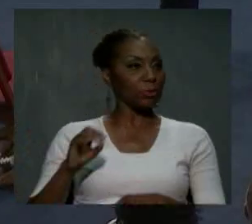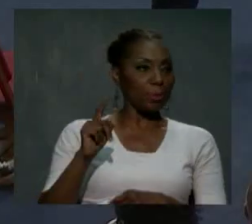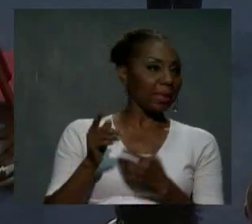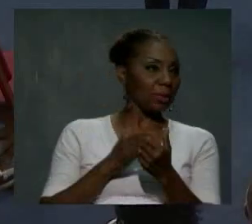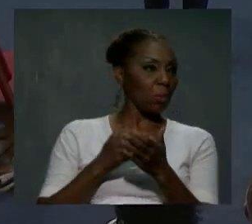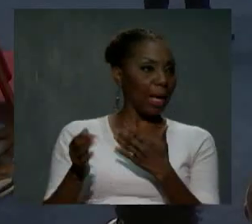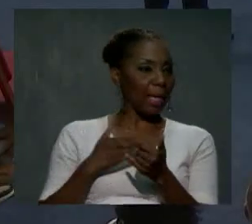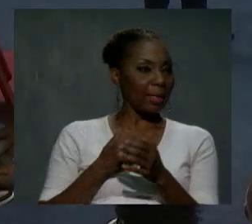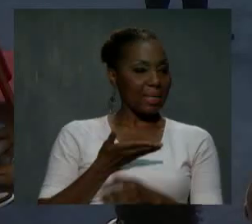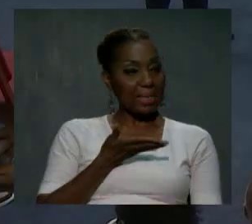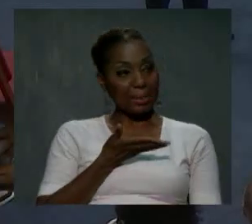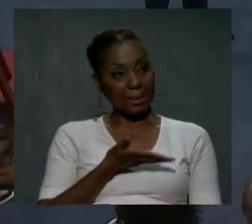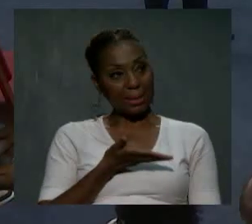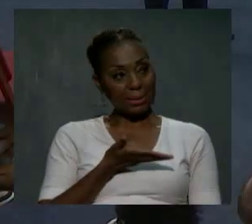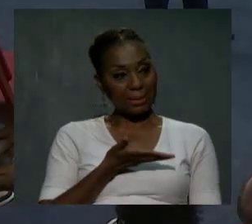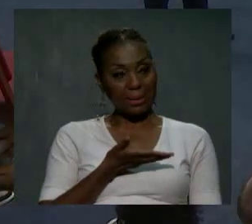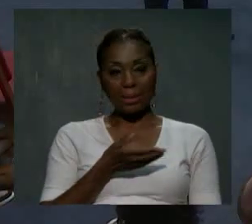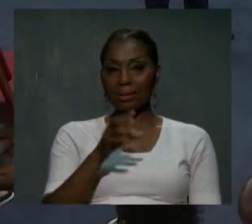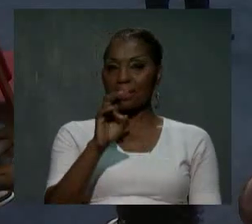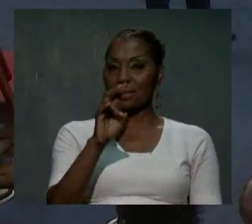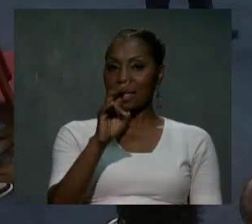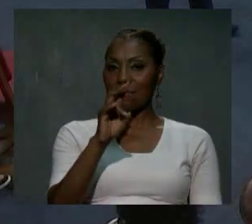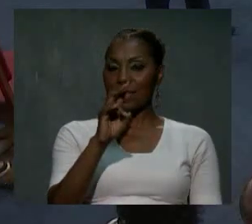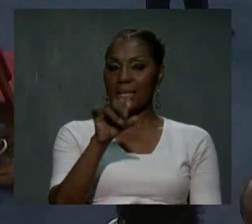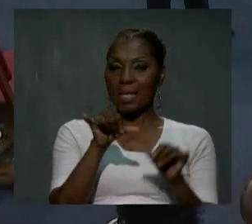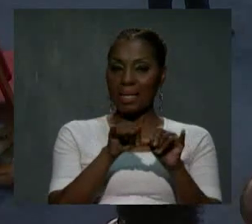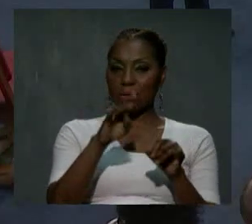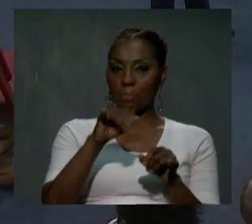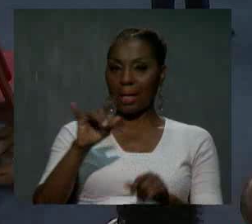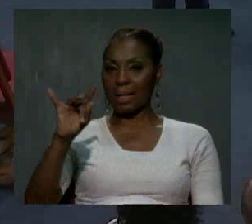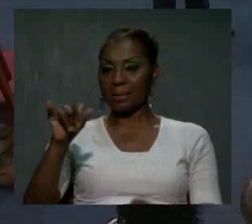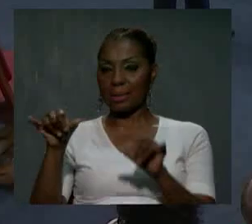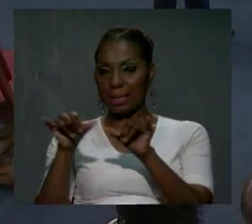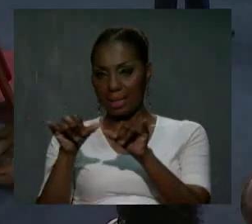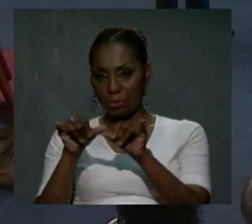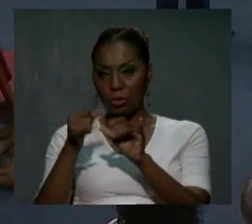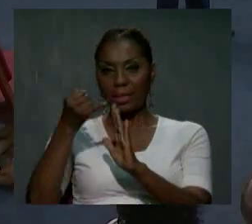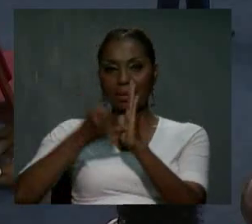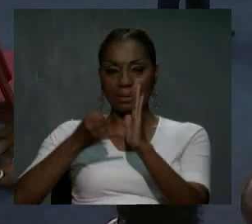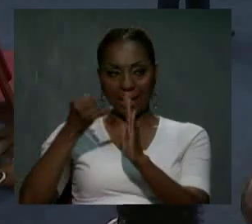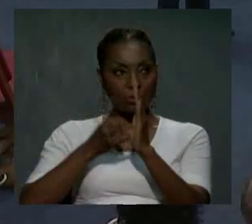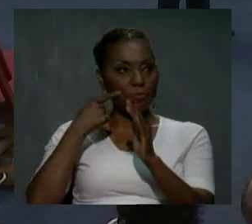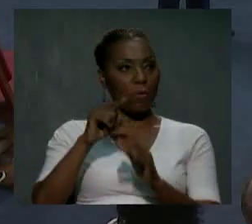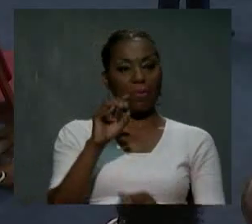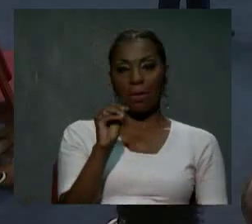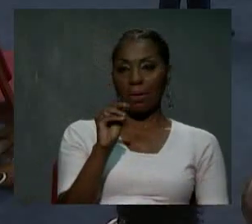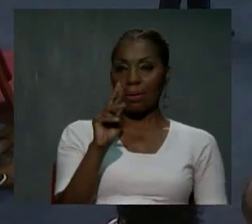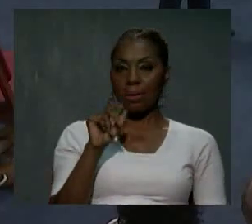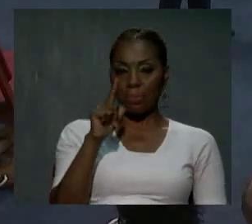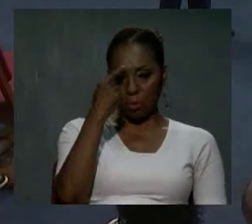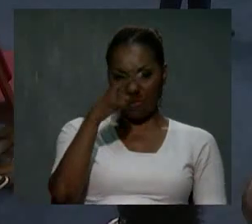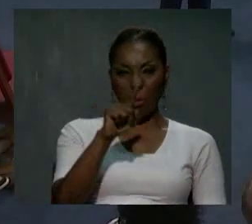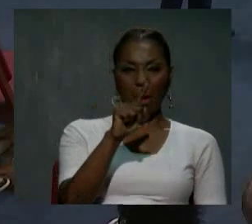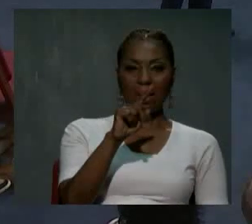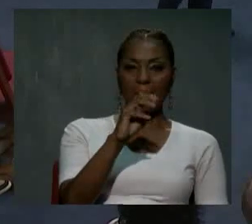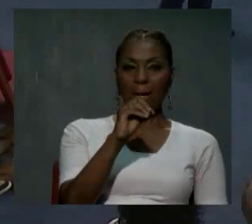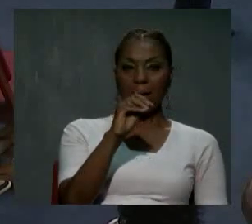This is the 7-inch by 18-inch sketch I did for the mural for Mount St.